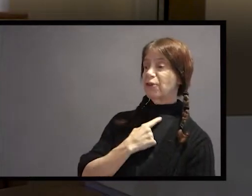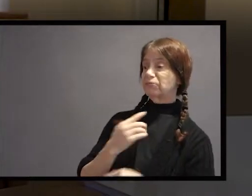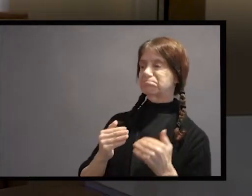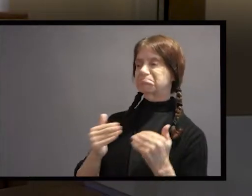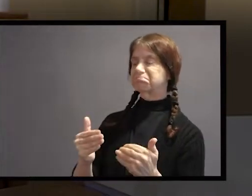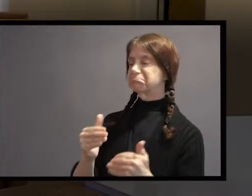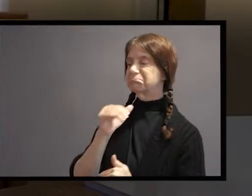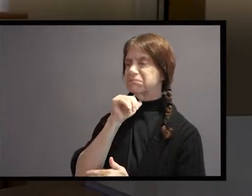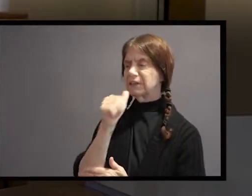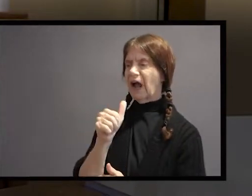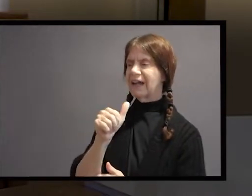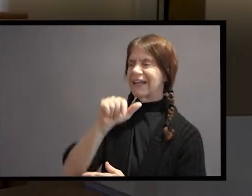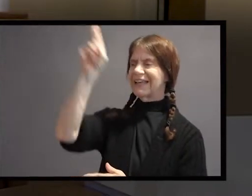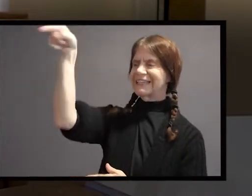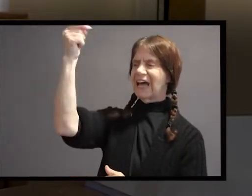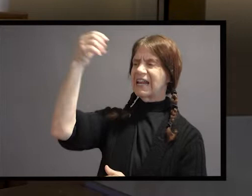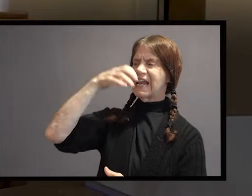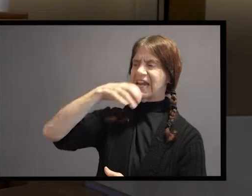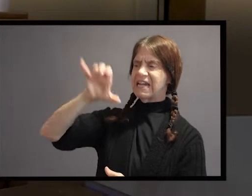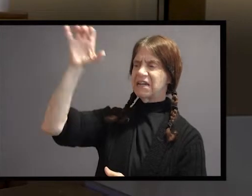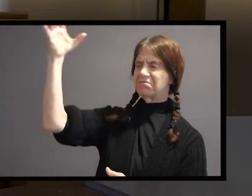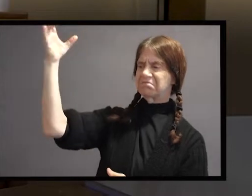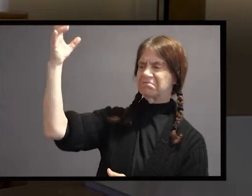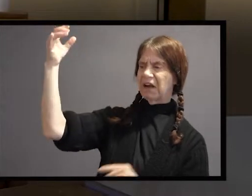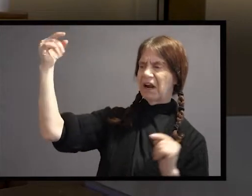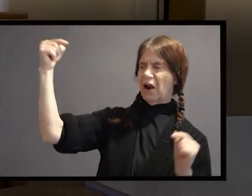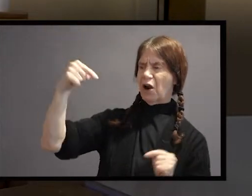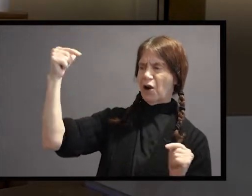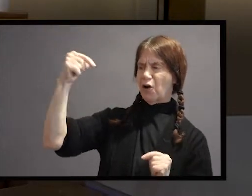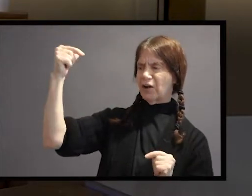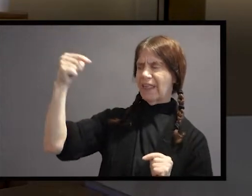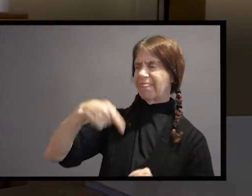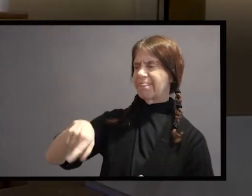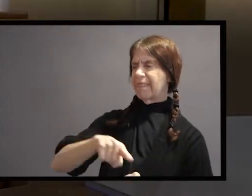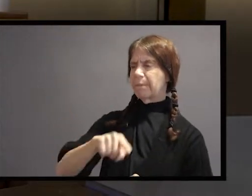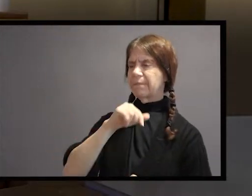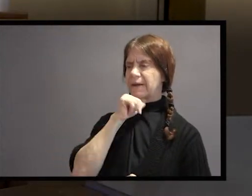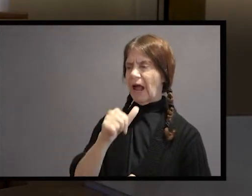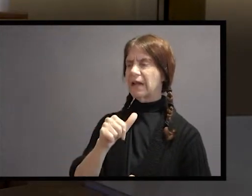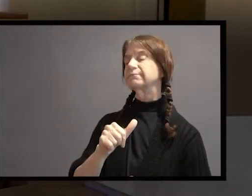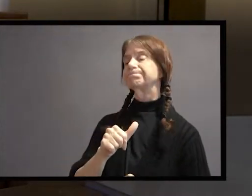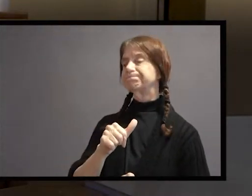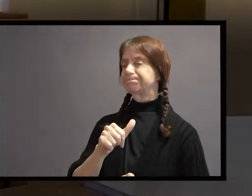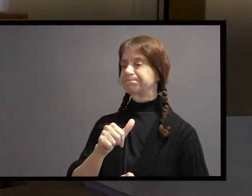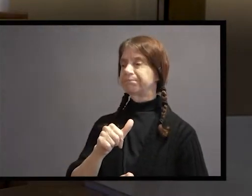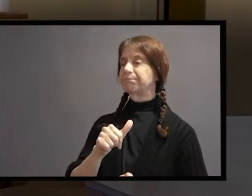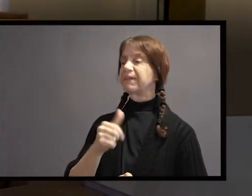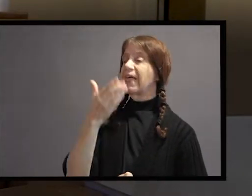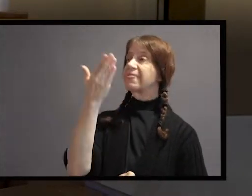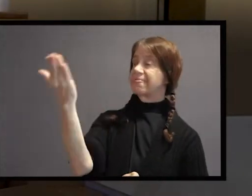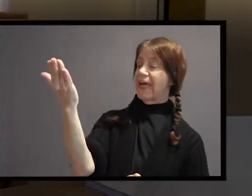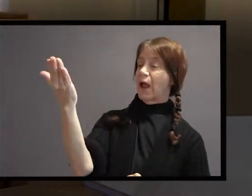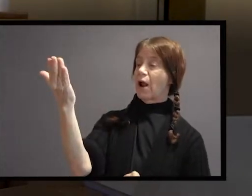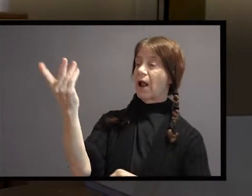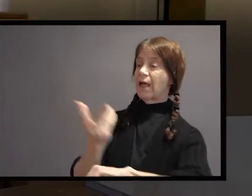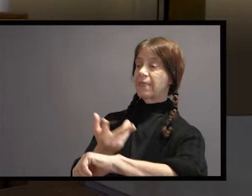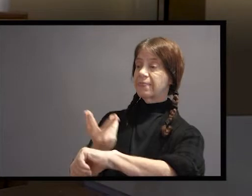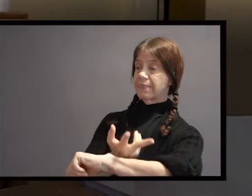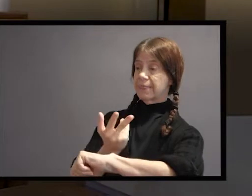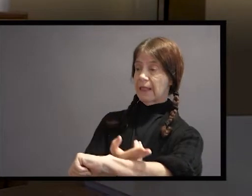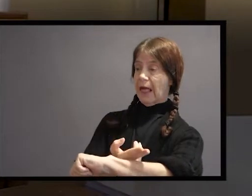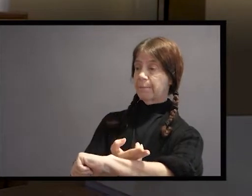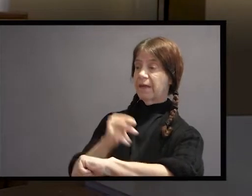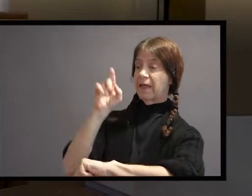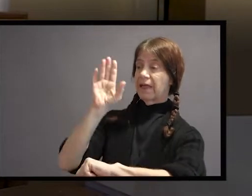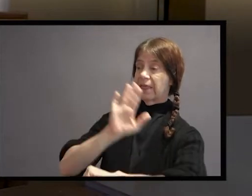no more, neither thirst any more. The sun shall not strike them, nor any scorching heat.